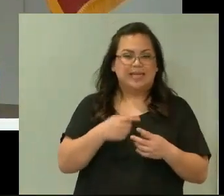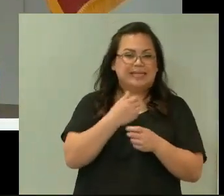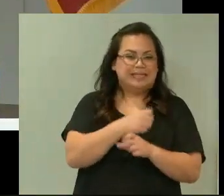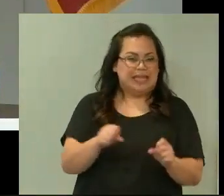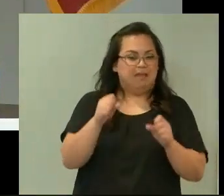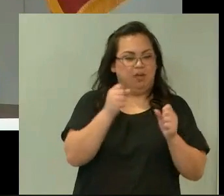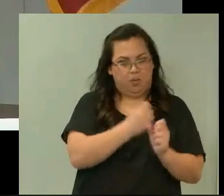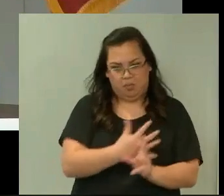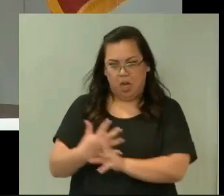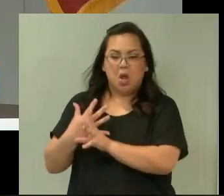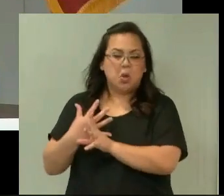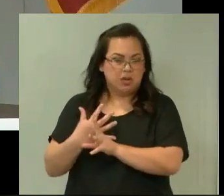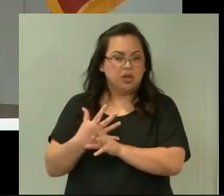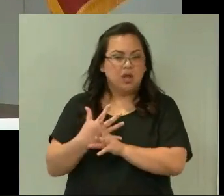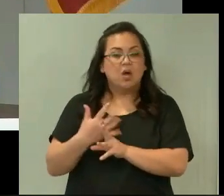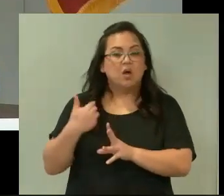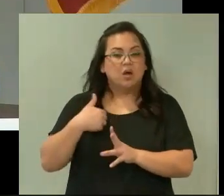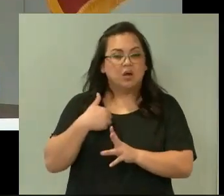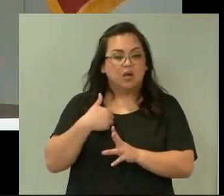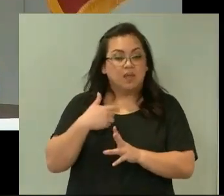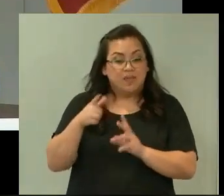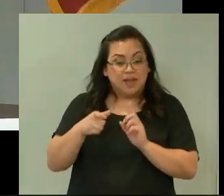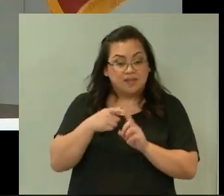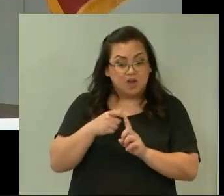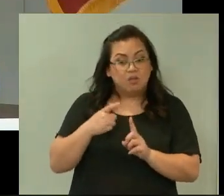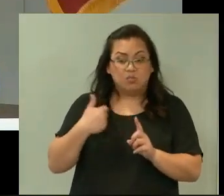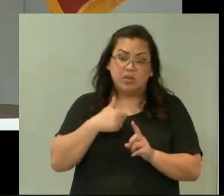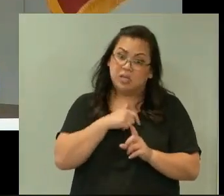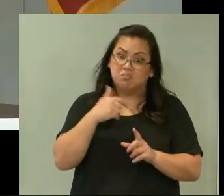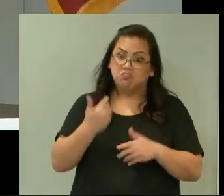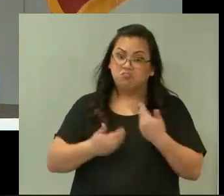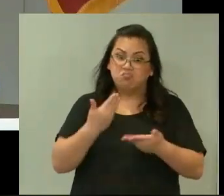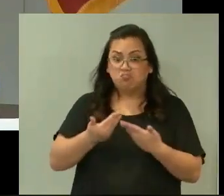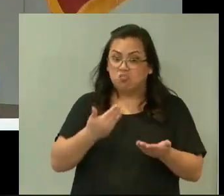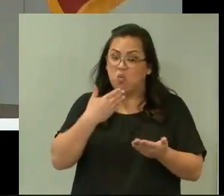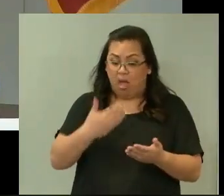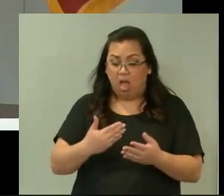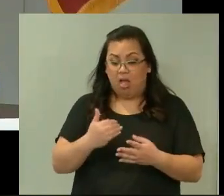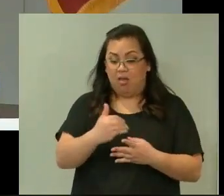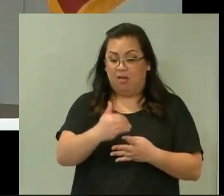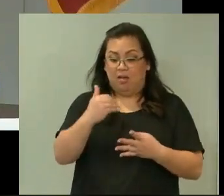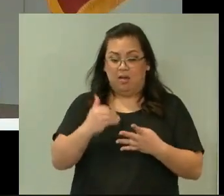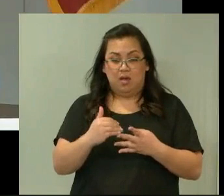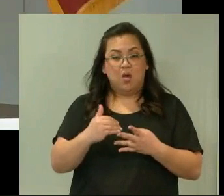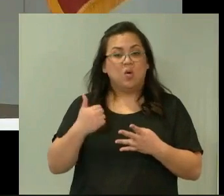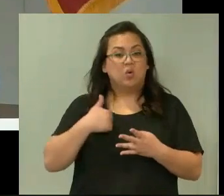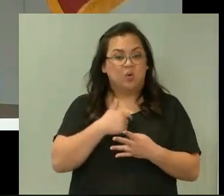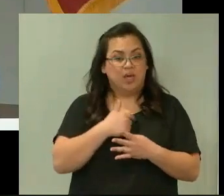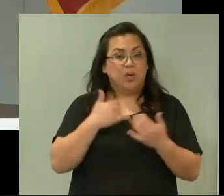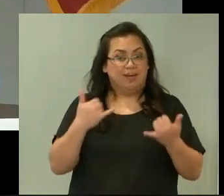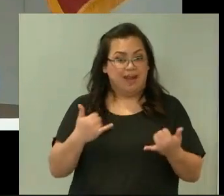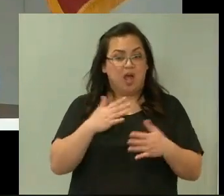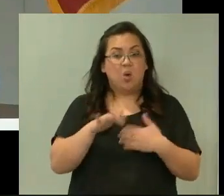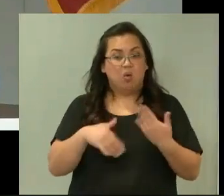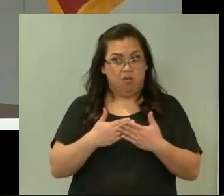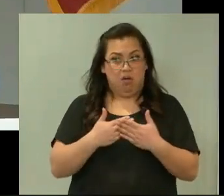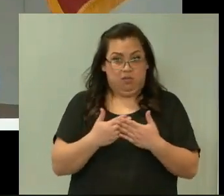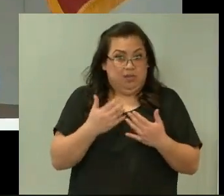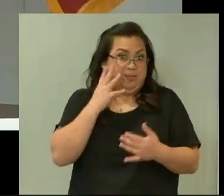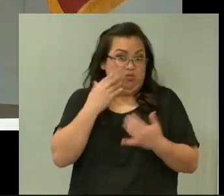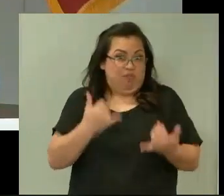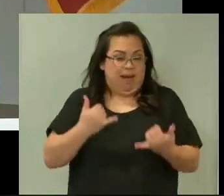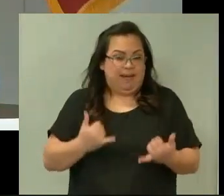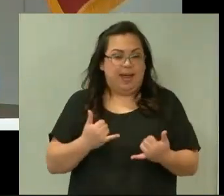preparedness, and we came out of that and did quite well. Stage 2 is the stage where we are now all in, and that is